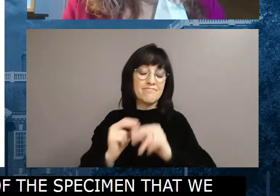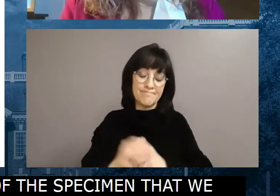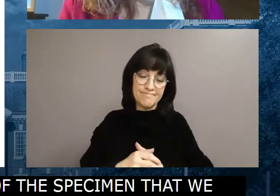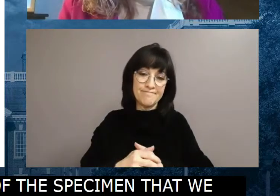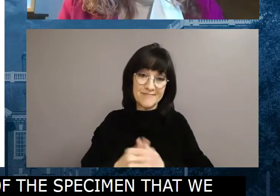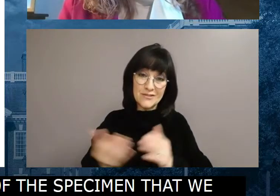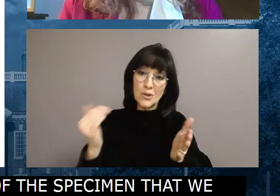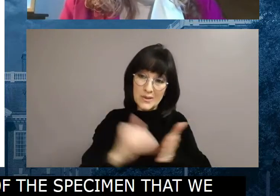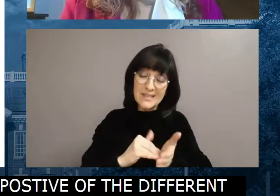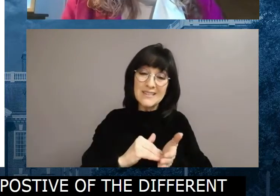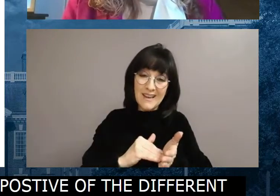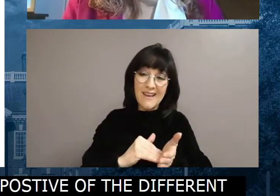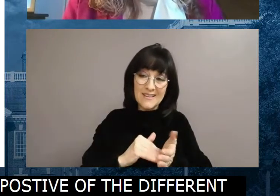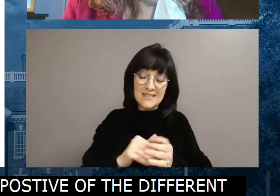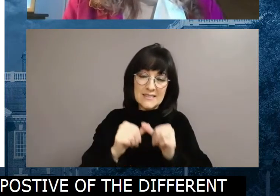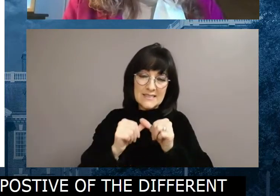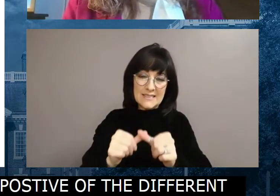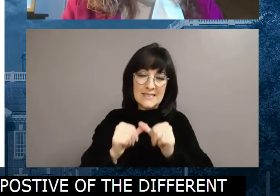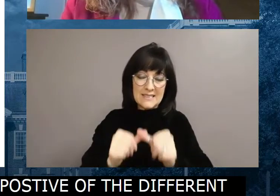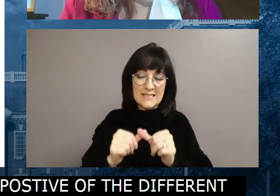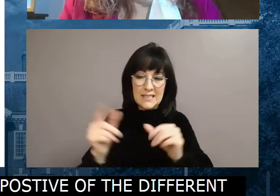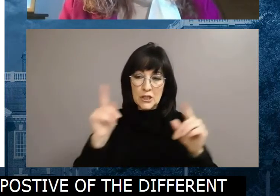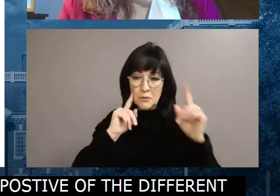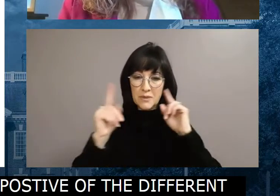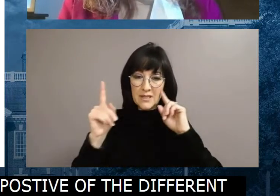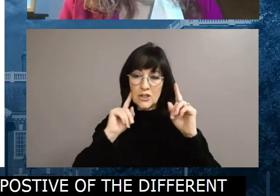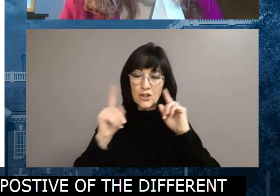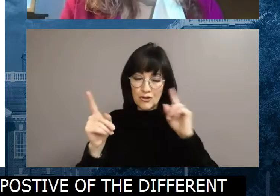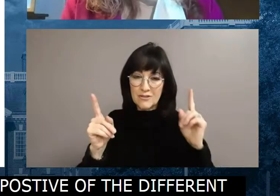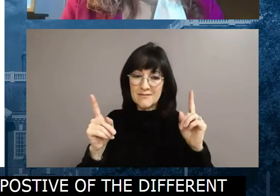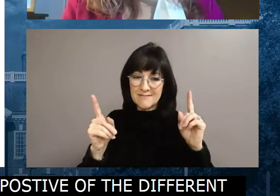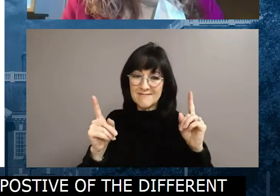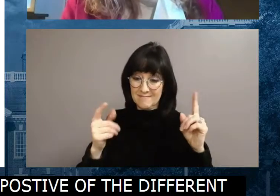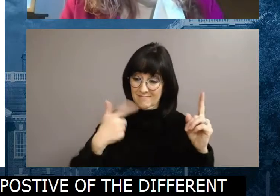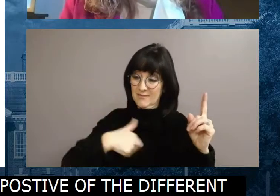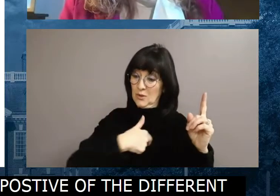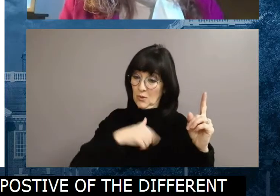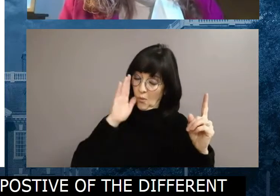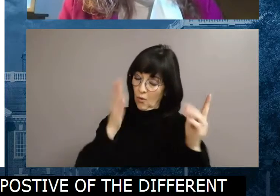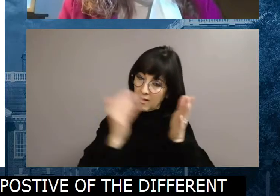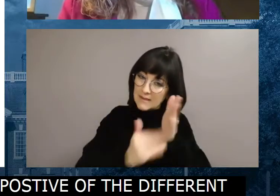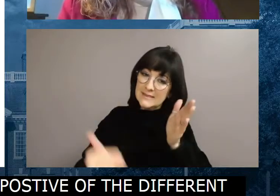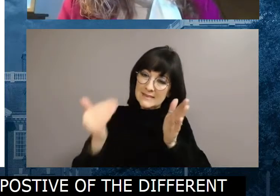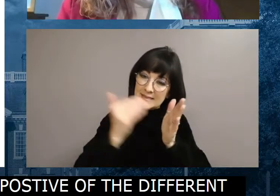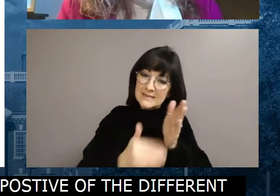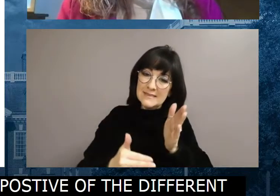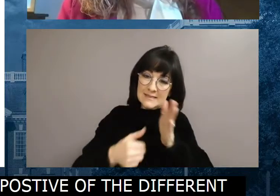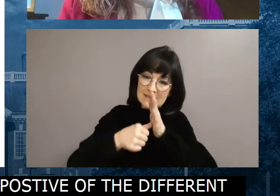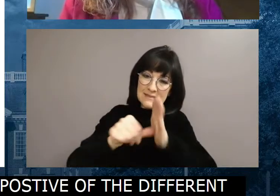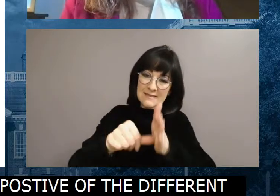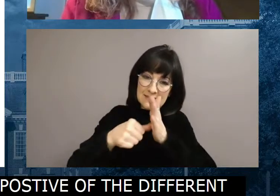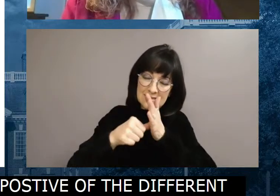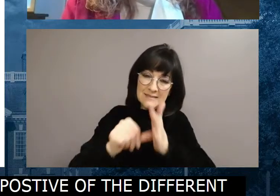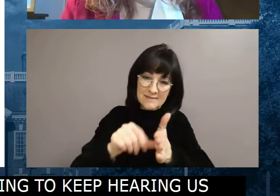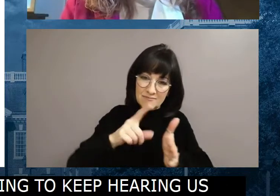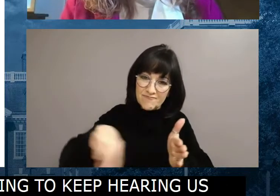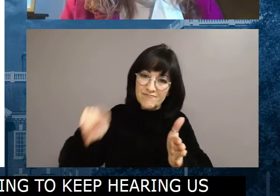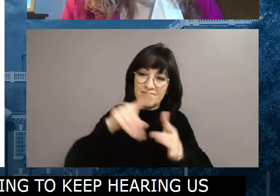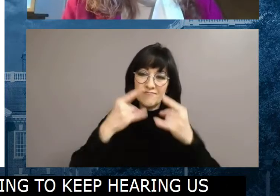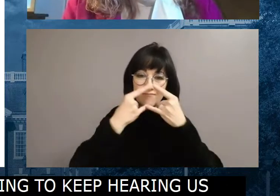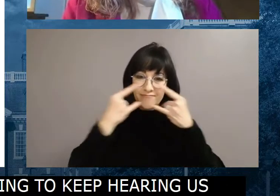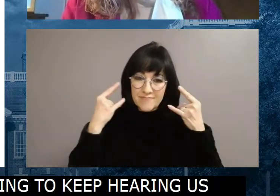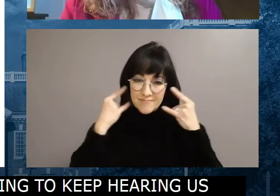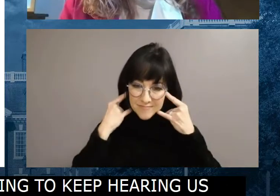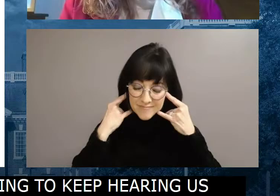hearing us emphasize the importance of mask wearing and not gathering. If you're going to be